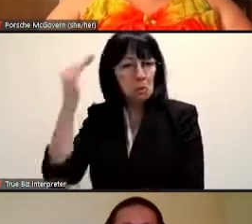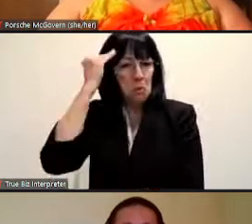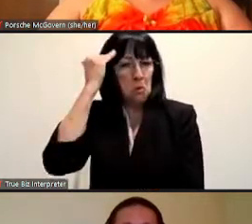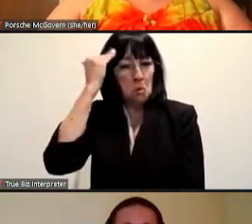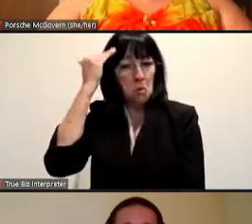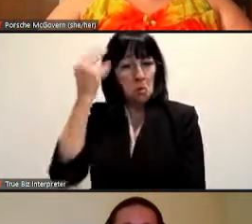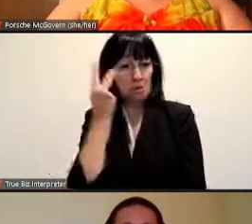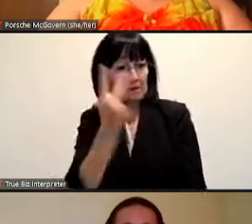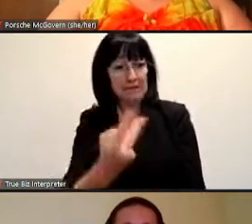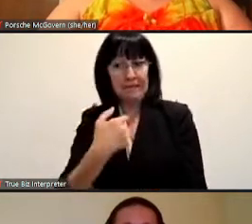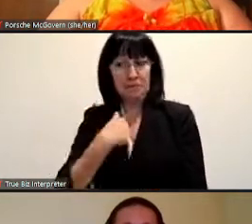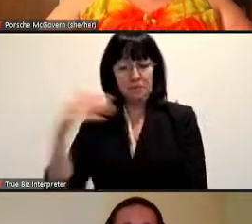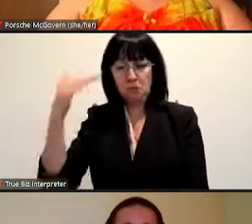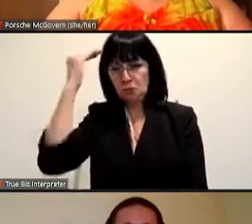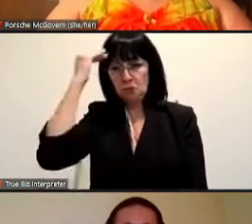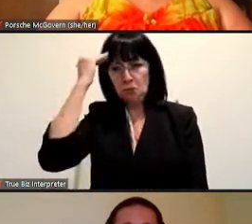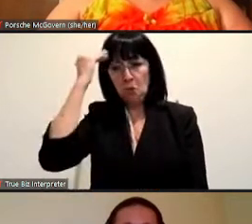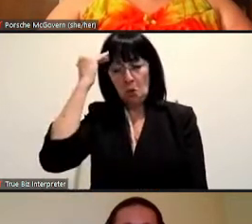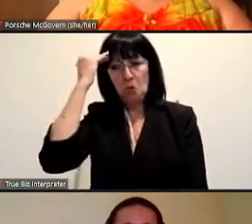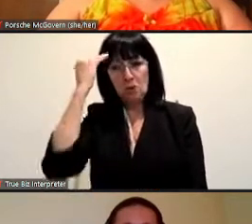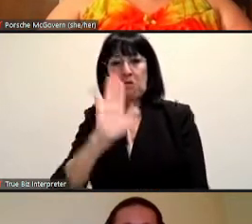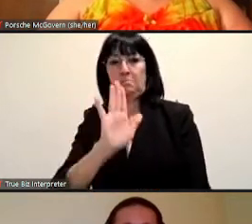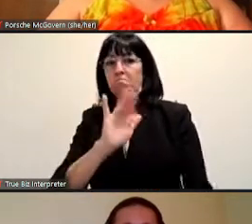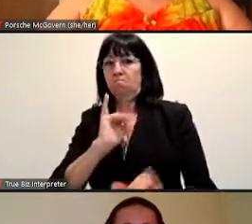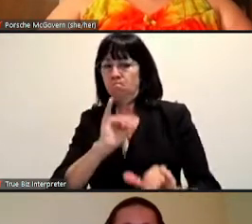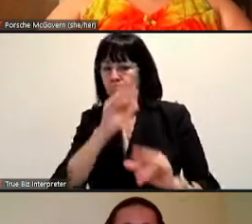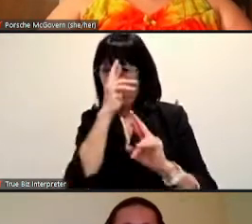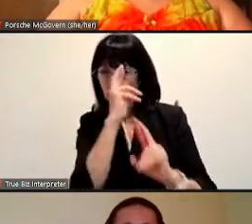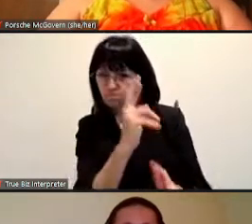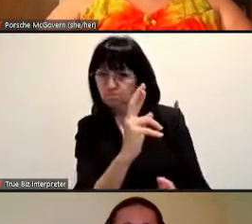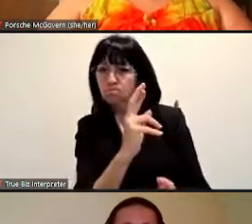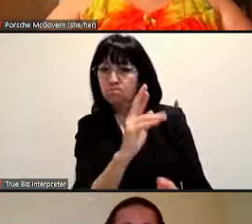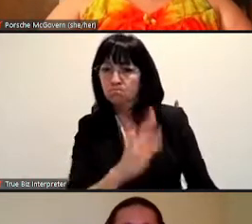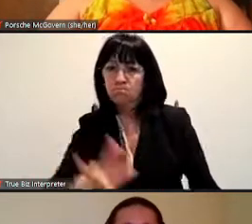Or if they do, I won't hear it. So.